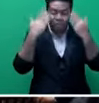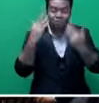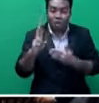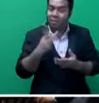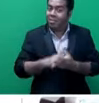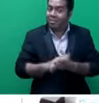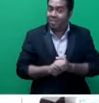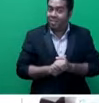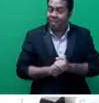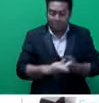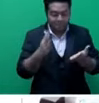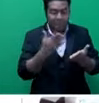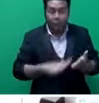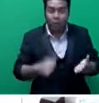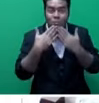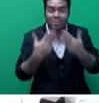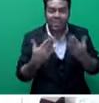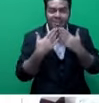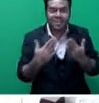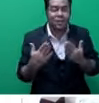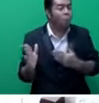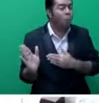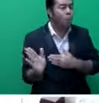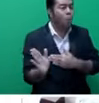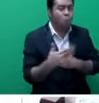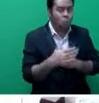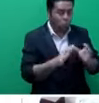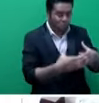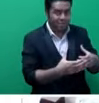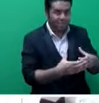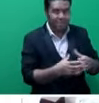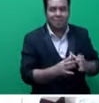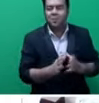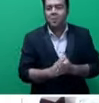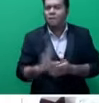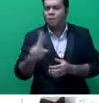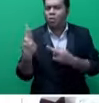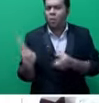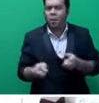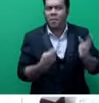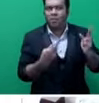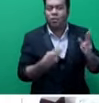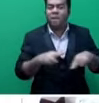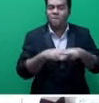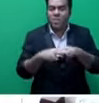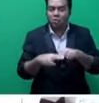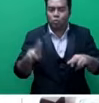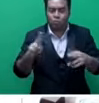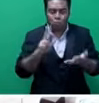sir, I'd like to thank the committee for their recommendation that Fiji